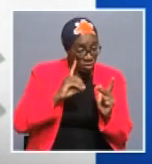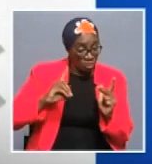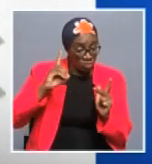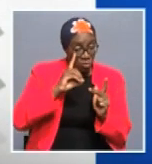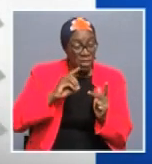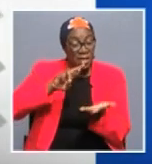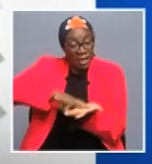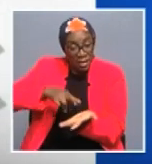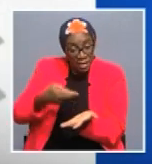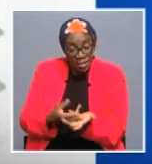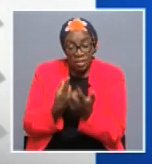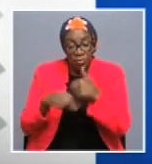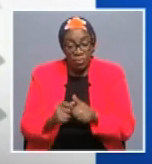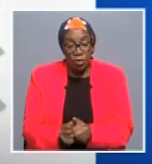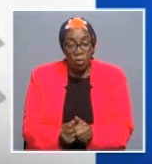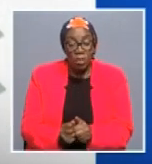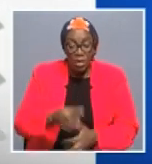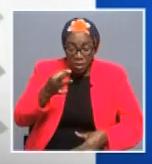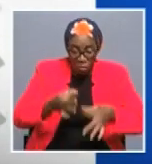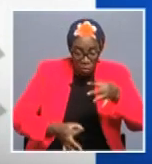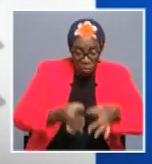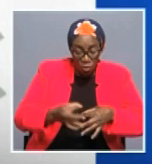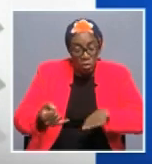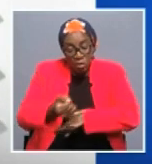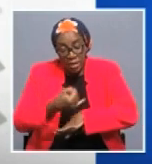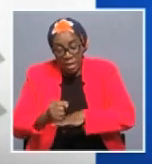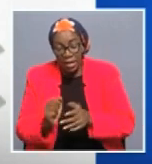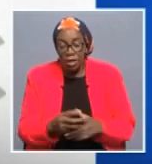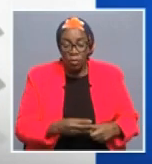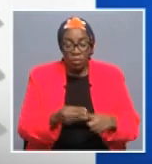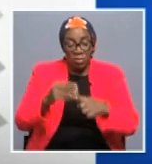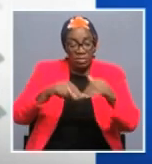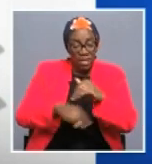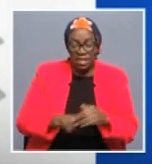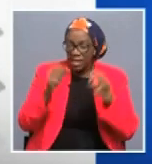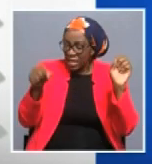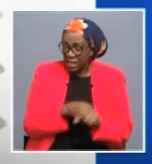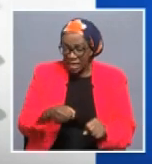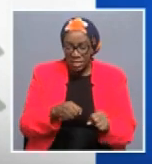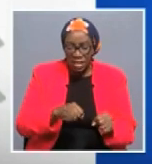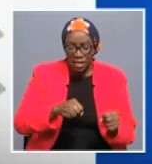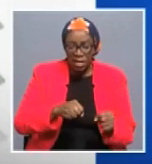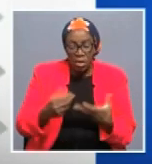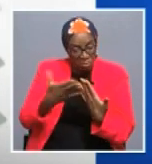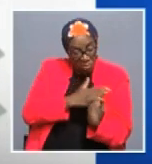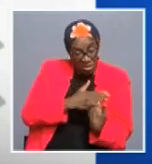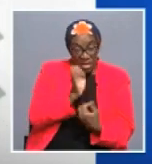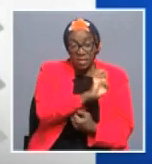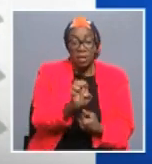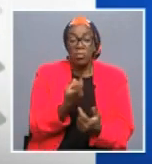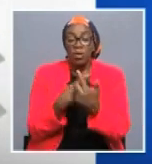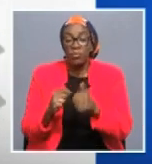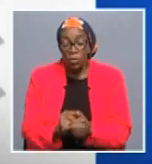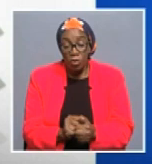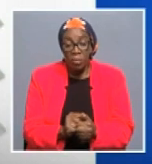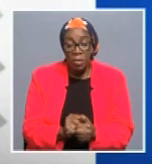the jurisdiction of the receiving state does not exempt him or her from the jurisdiction of the sending state.